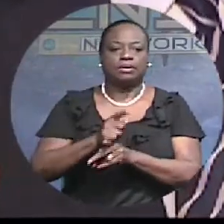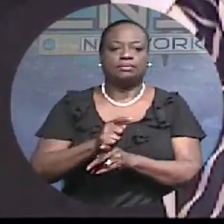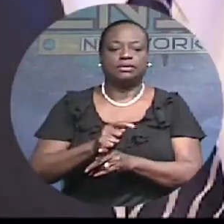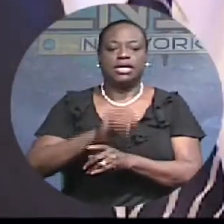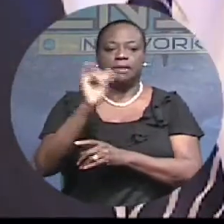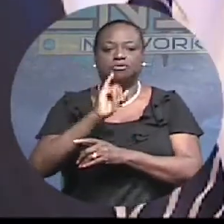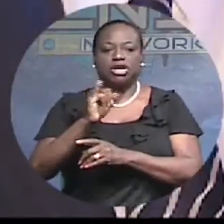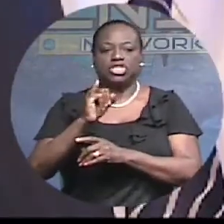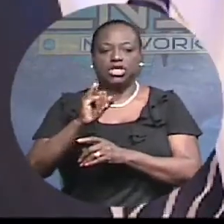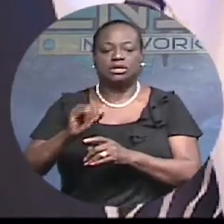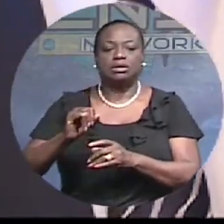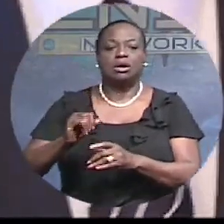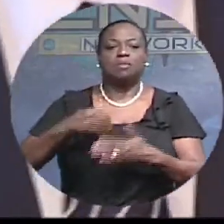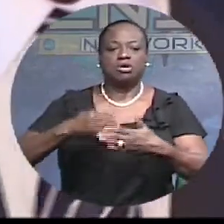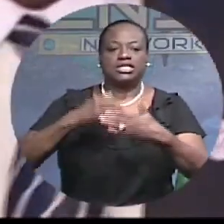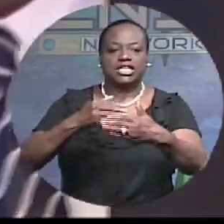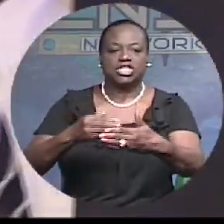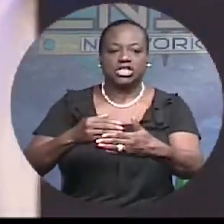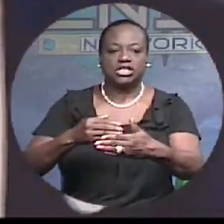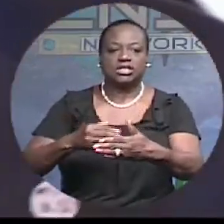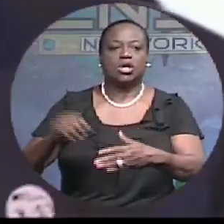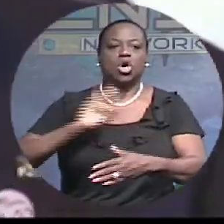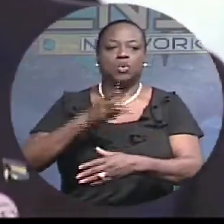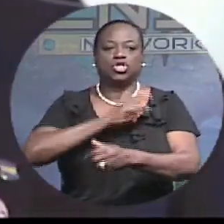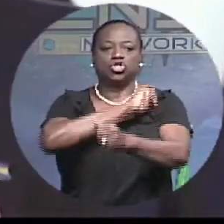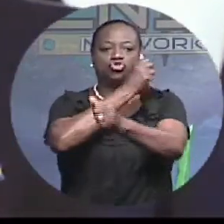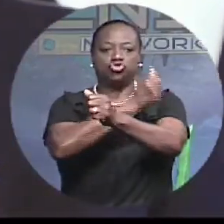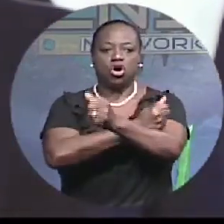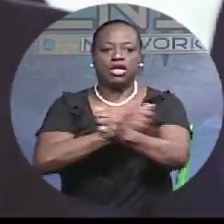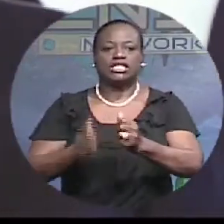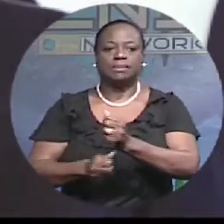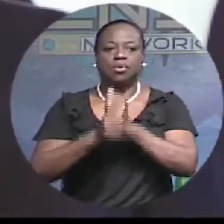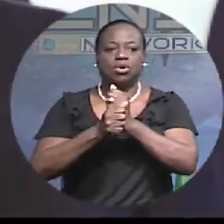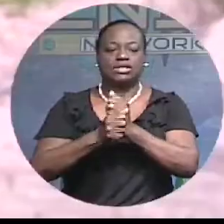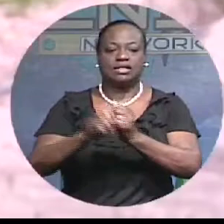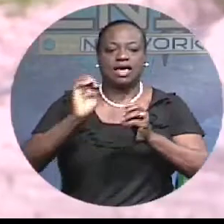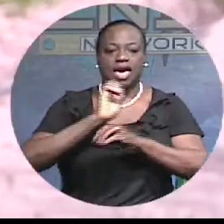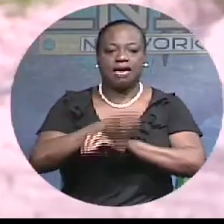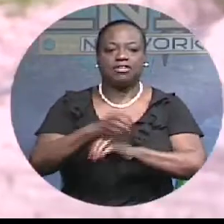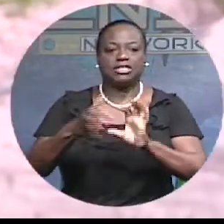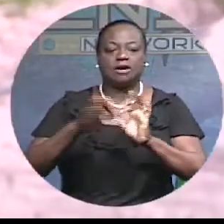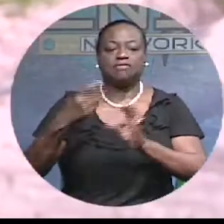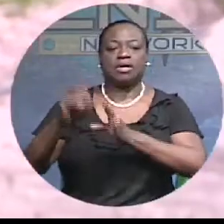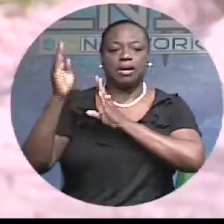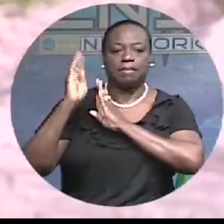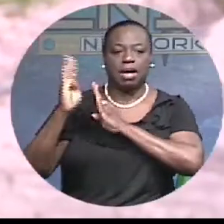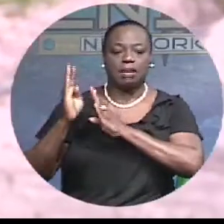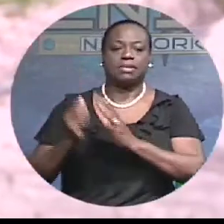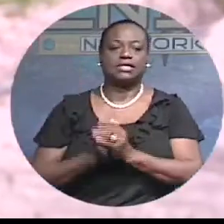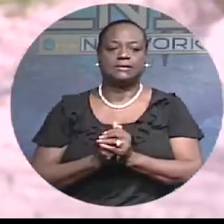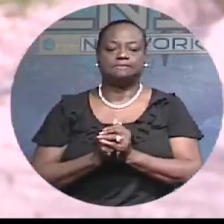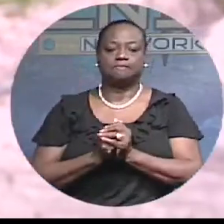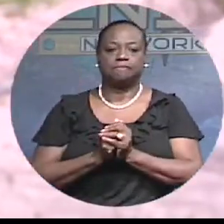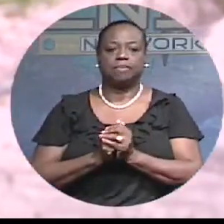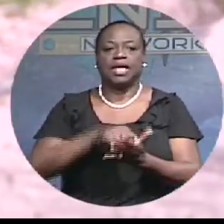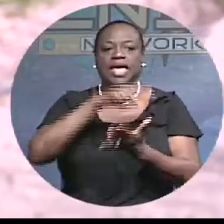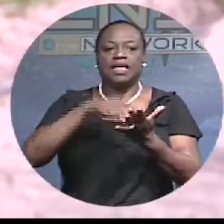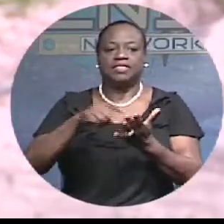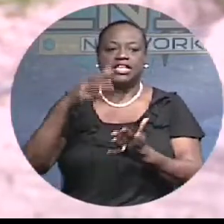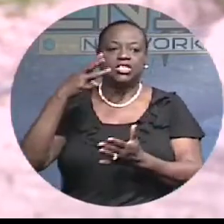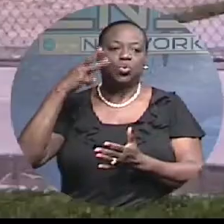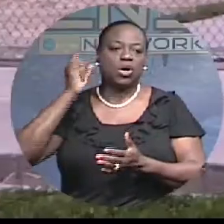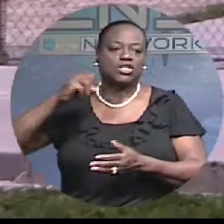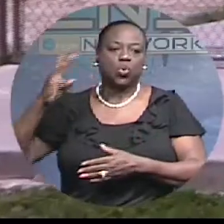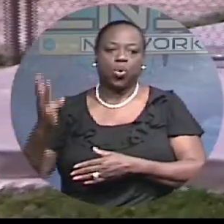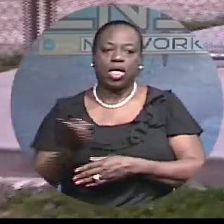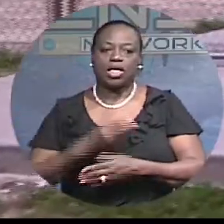procedures. Strongly support the efforts of Bahamas to put some order to this matter. Now, indeed, this was welcomed